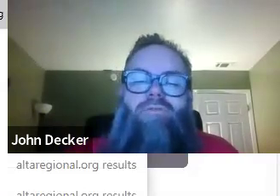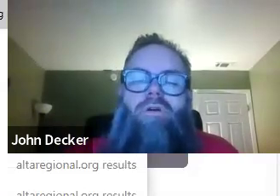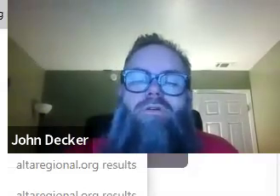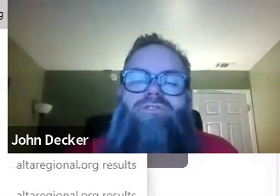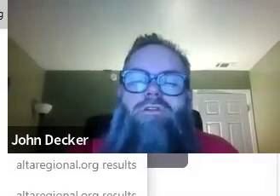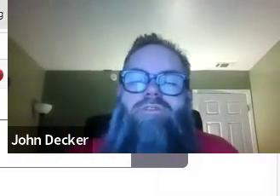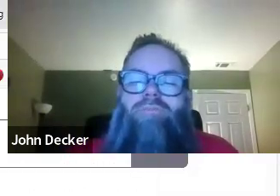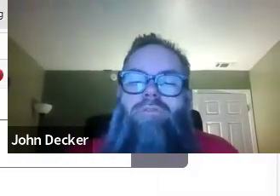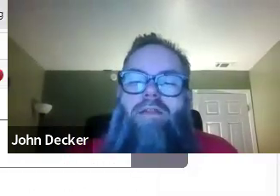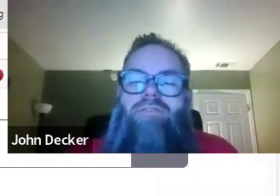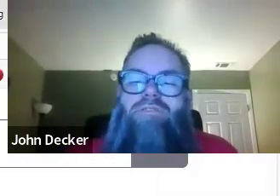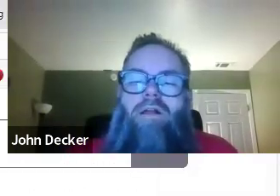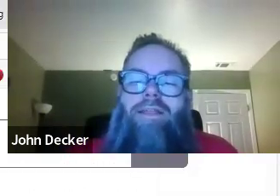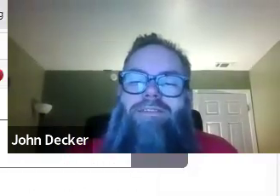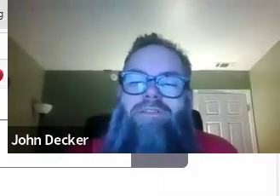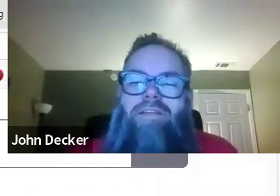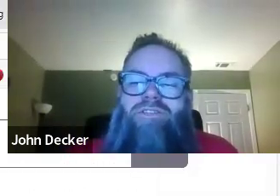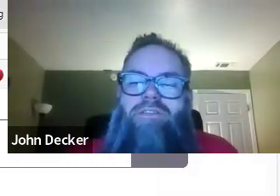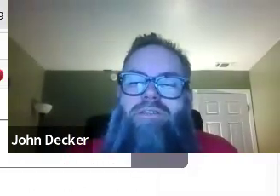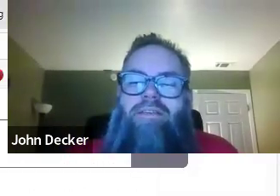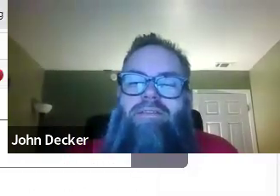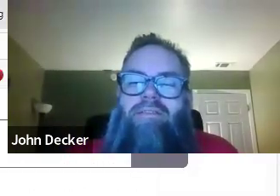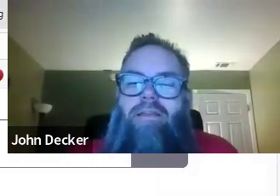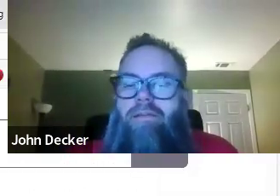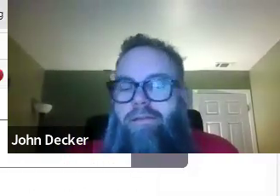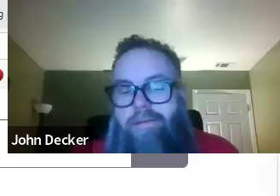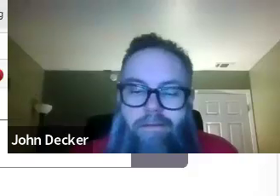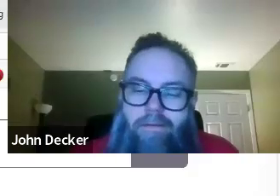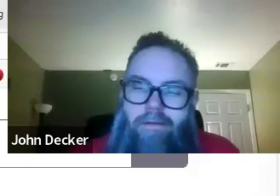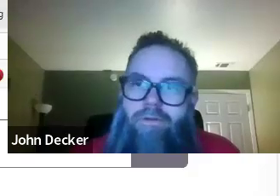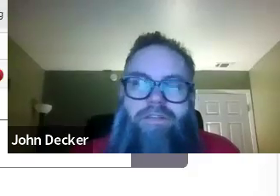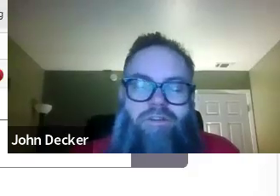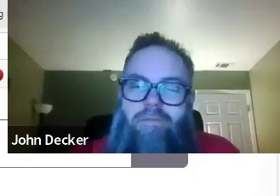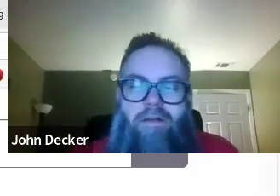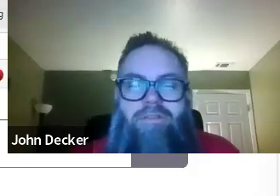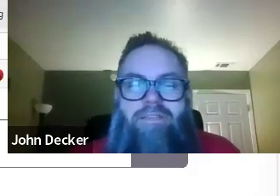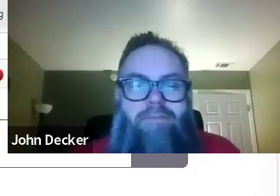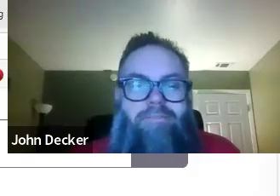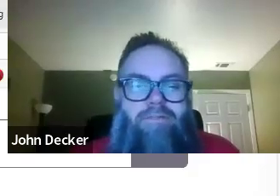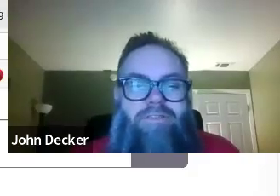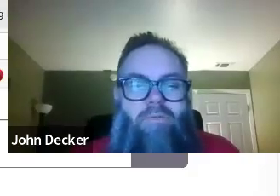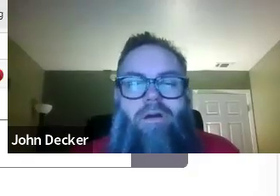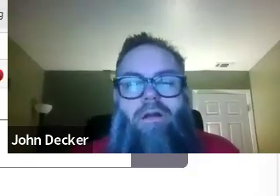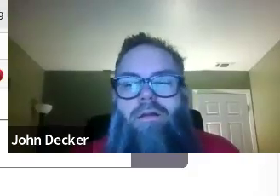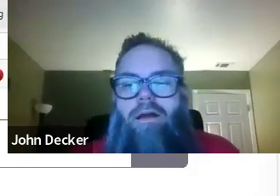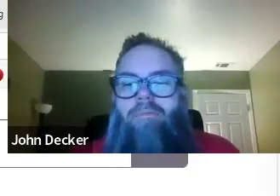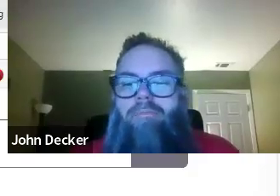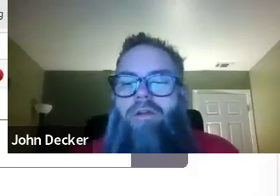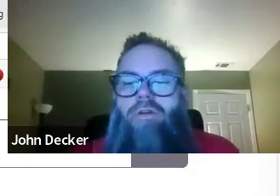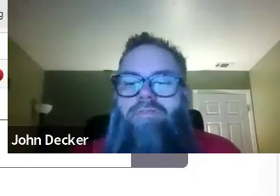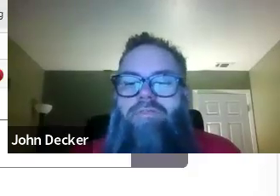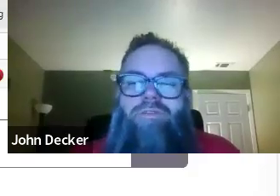guidance for service providers as well, and expectations, in essence, that you guys are going to be held to the same standards that we